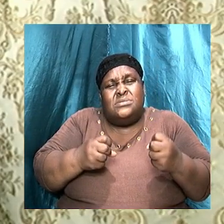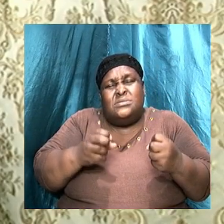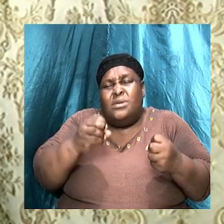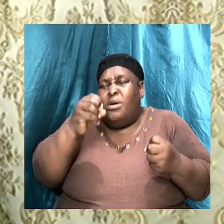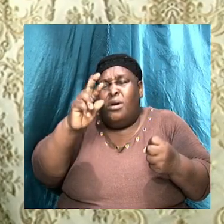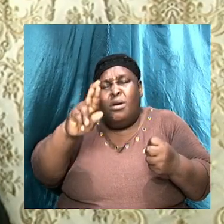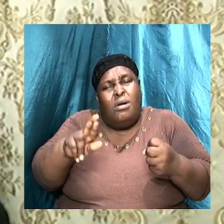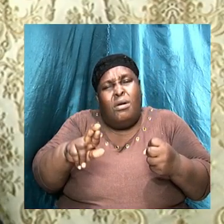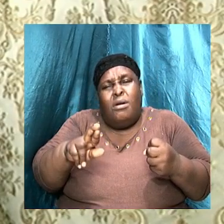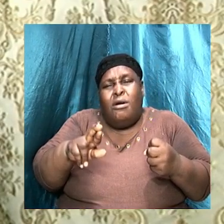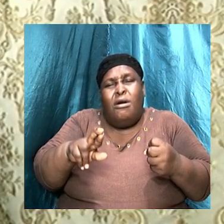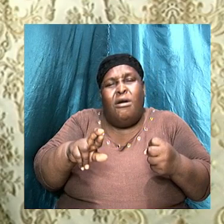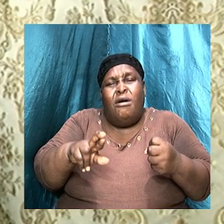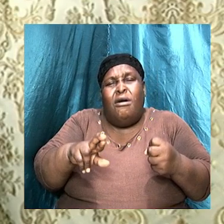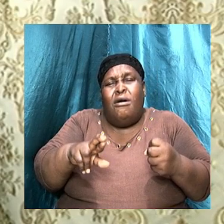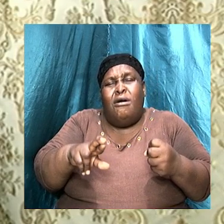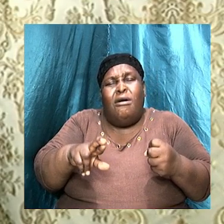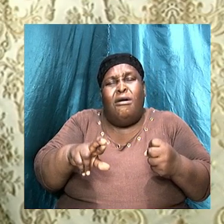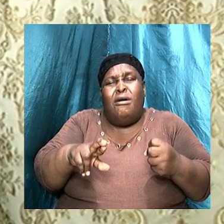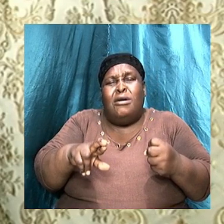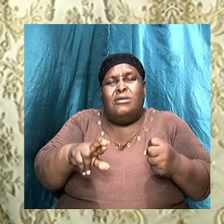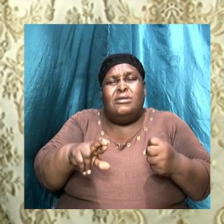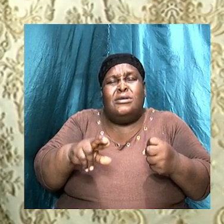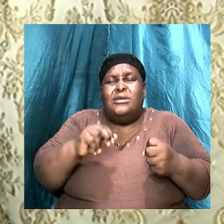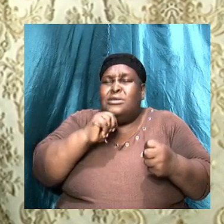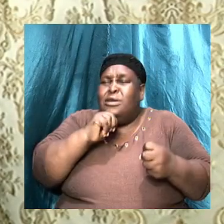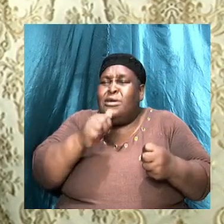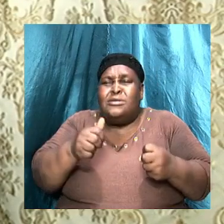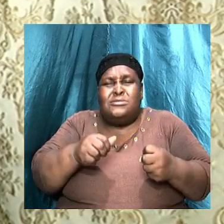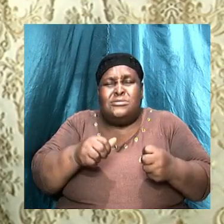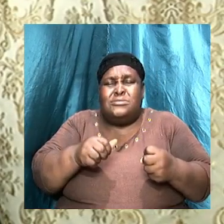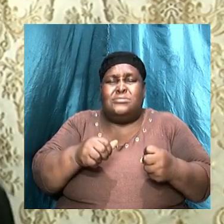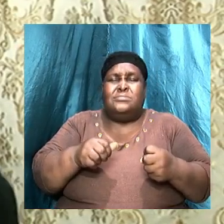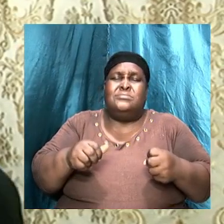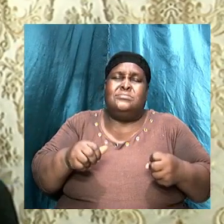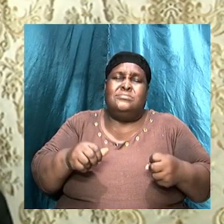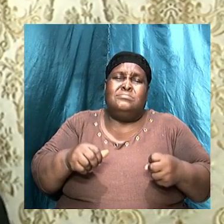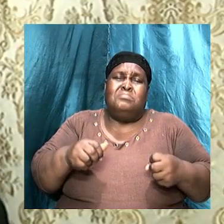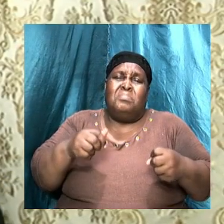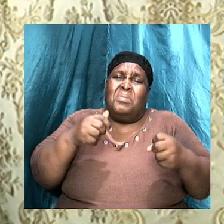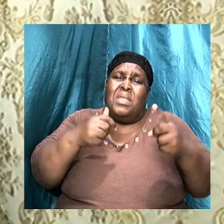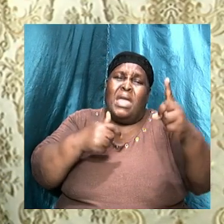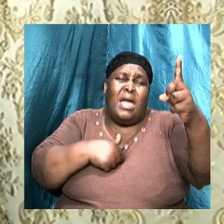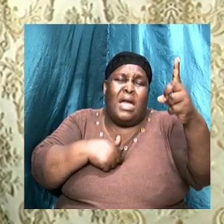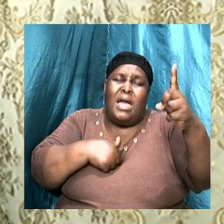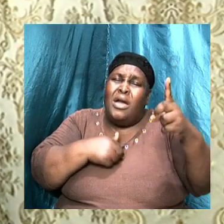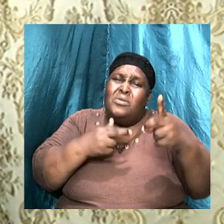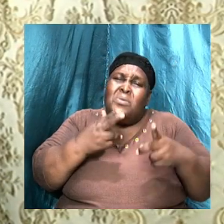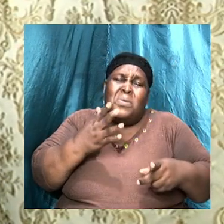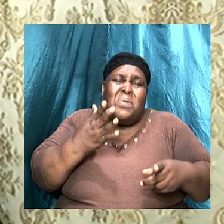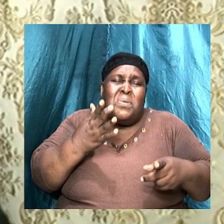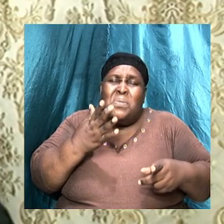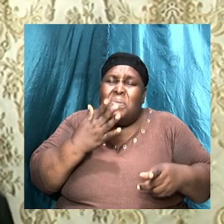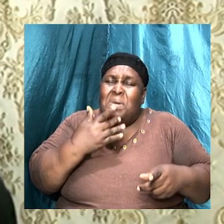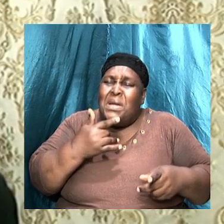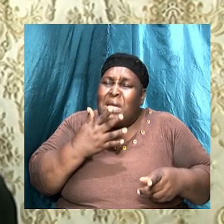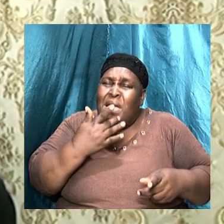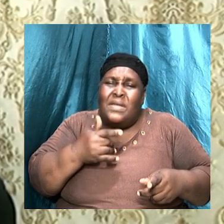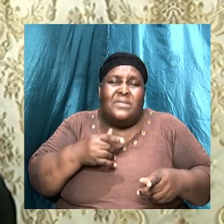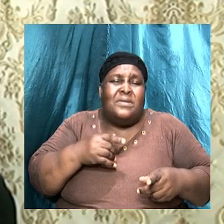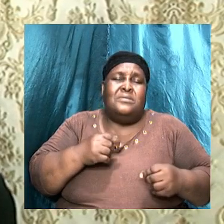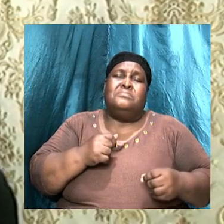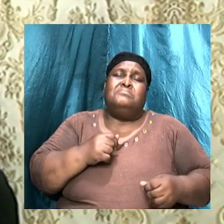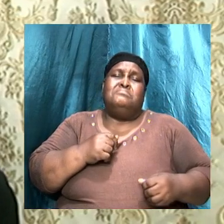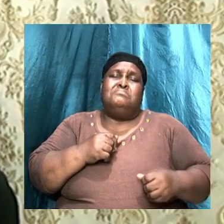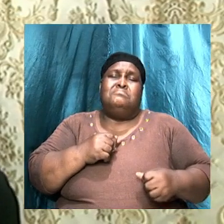yourself in hell if you don't do what I tell you to do. I would rather, amen, somebody, to